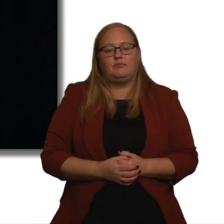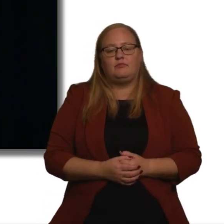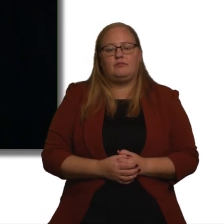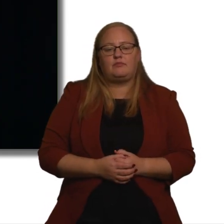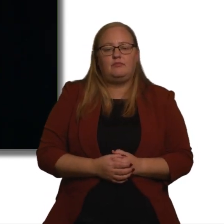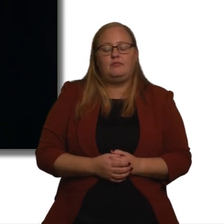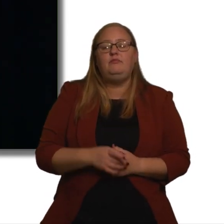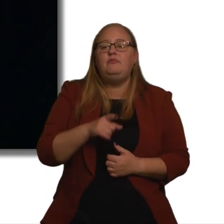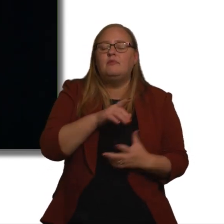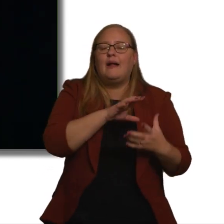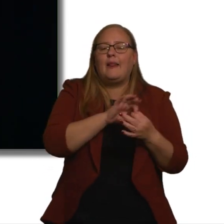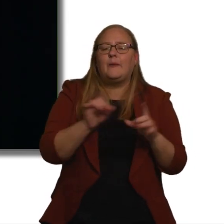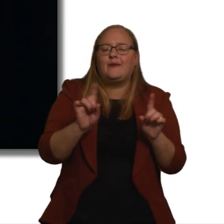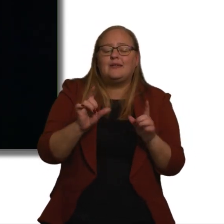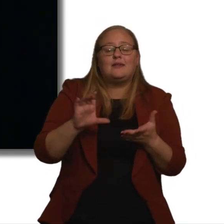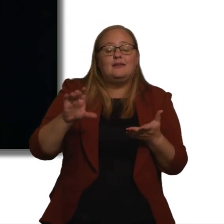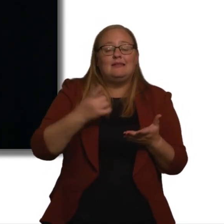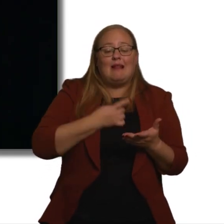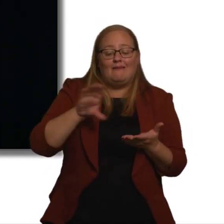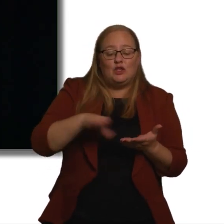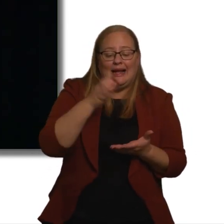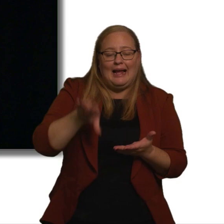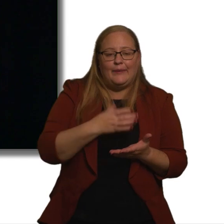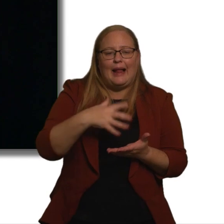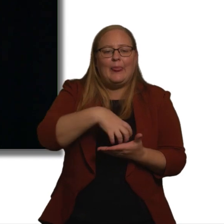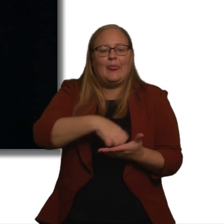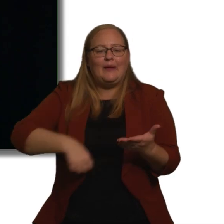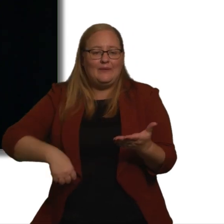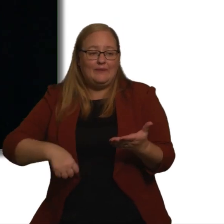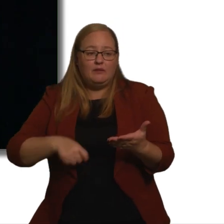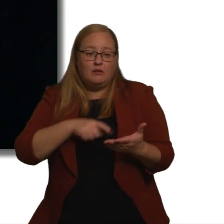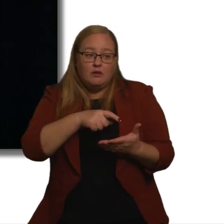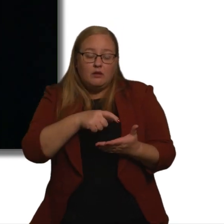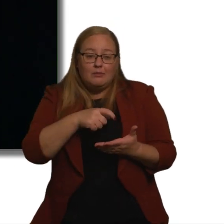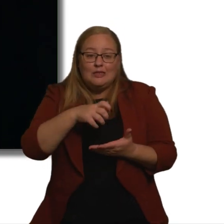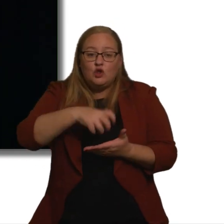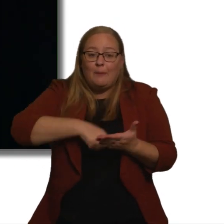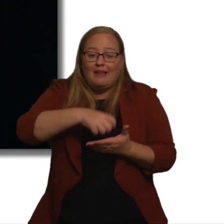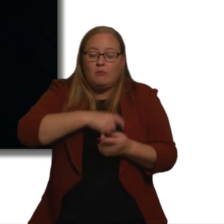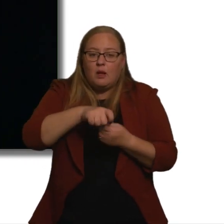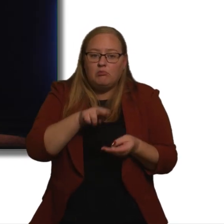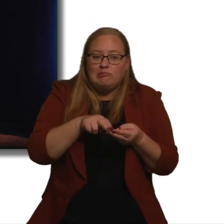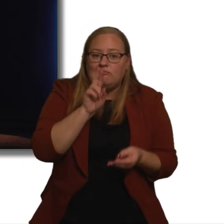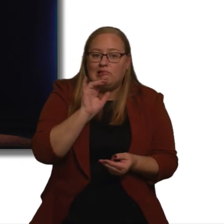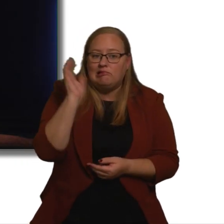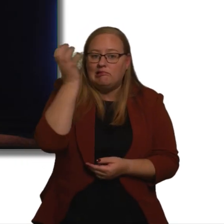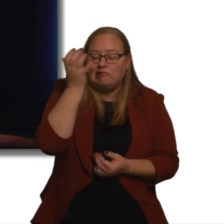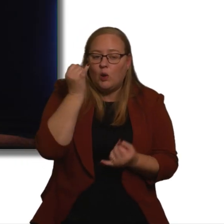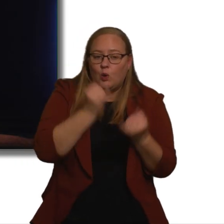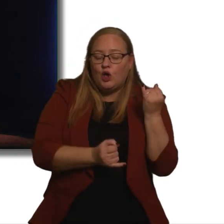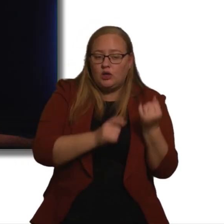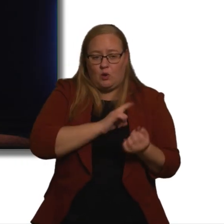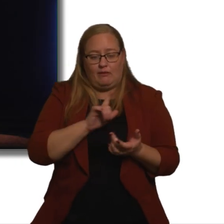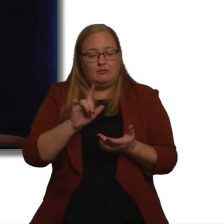self-checkouts and theft. And the question is, to what extent of self-checkouts contributing to shoplifting in our stores? Thank you,